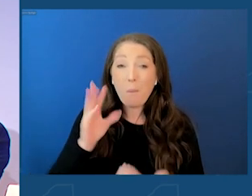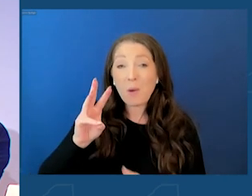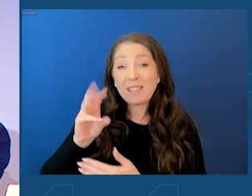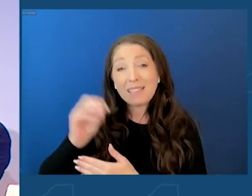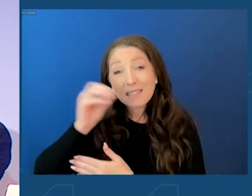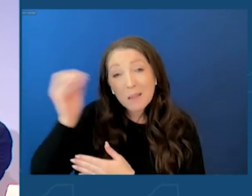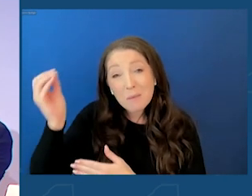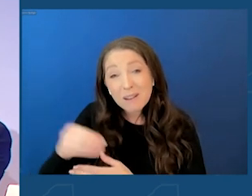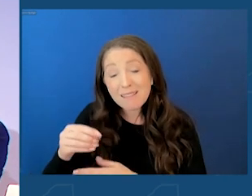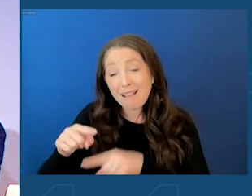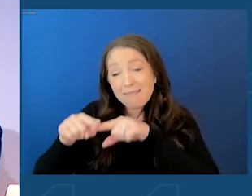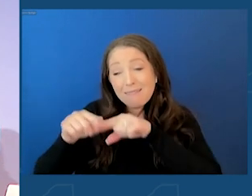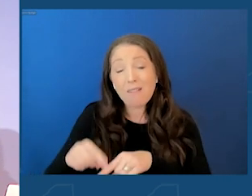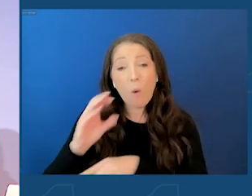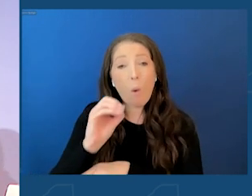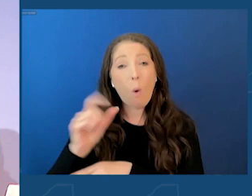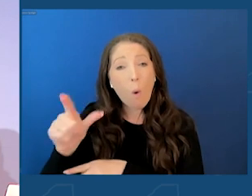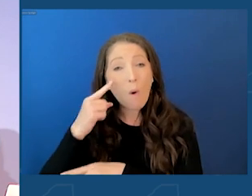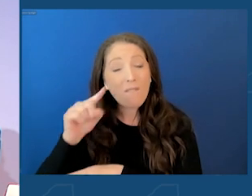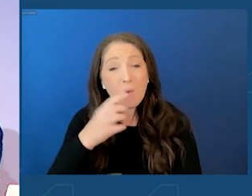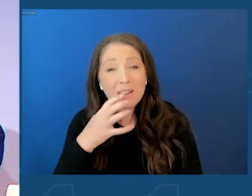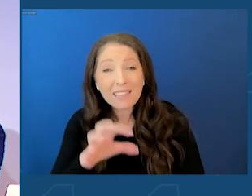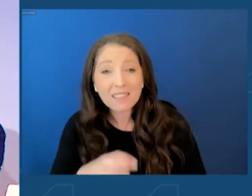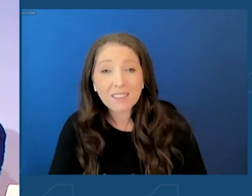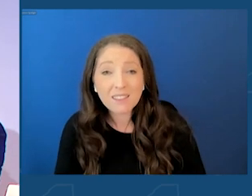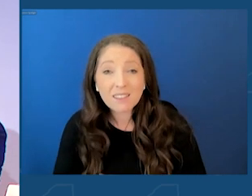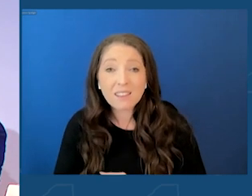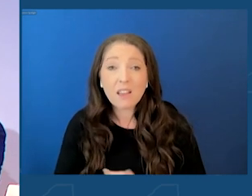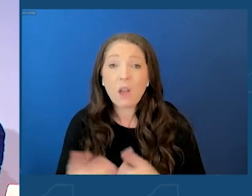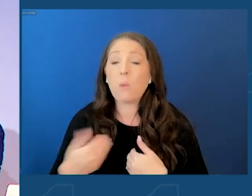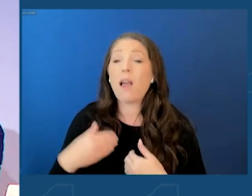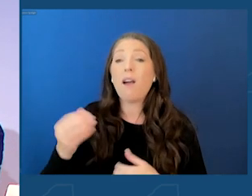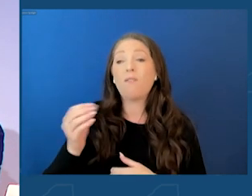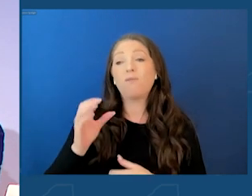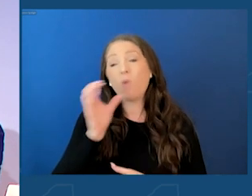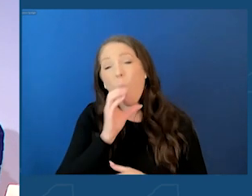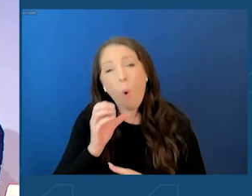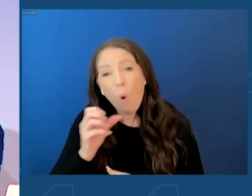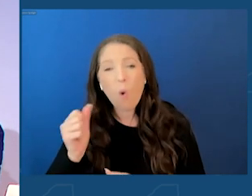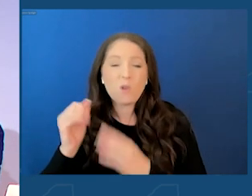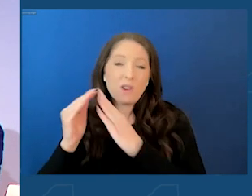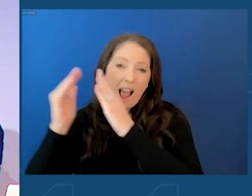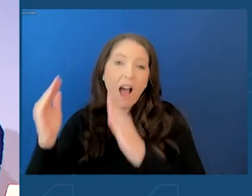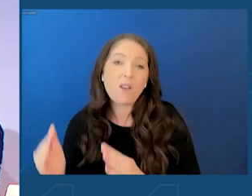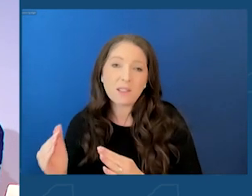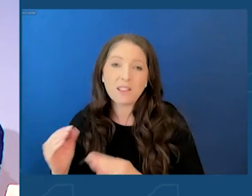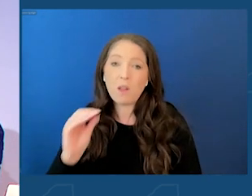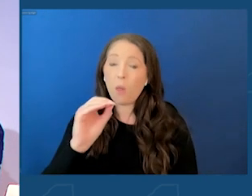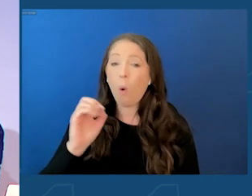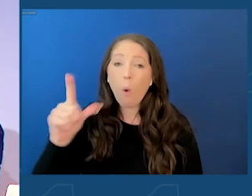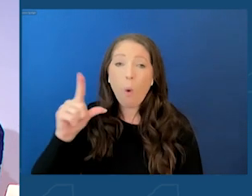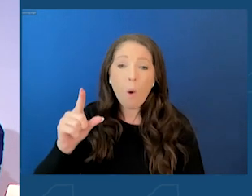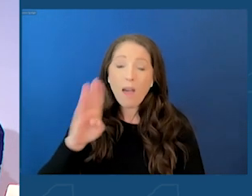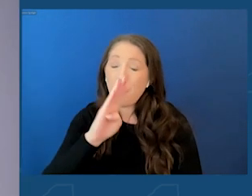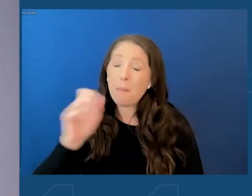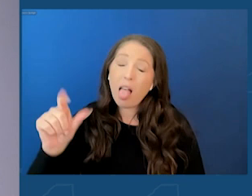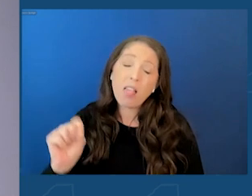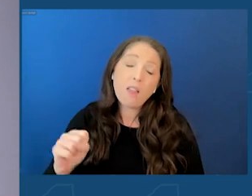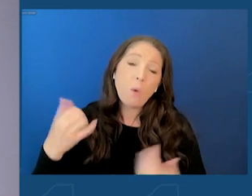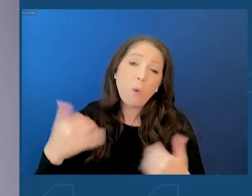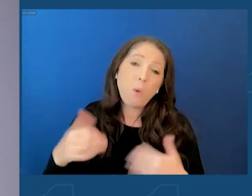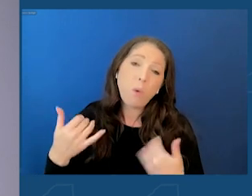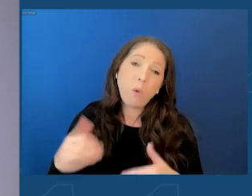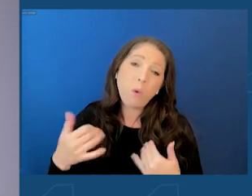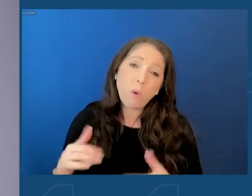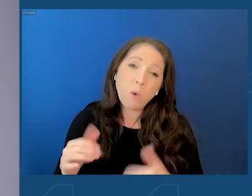for heat. We have an older housing stock, and the oil bills are piling up. And we send